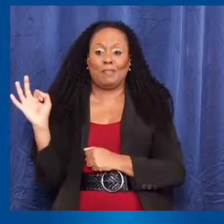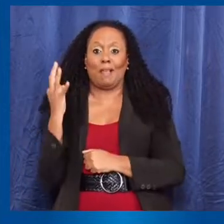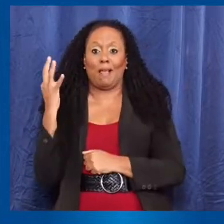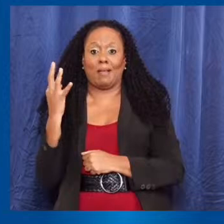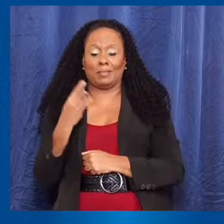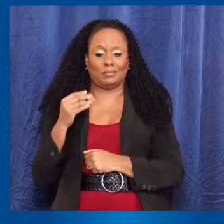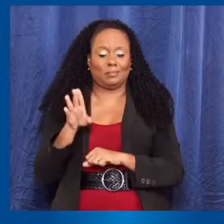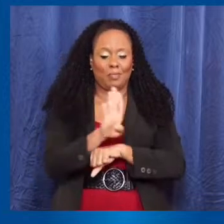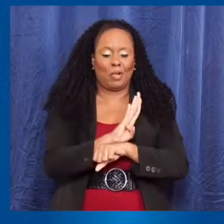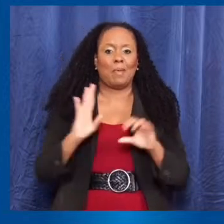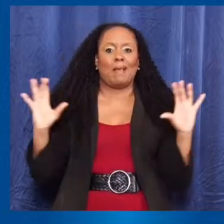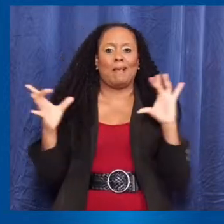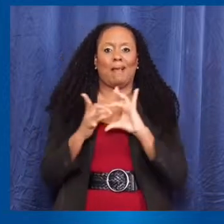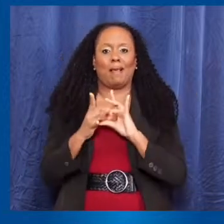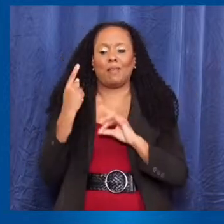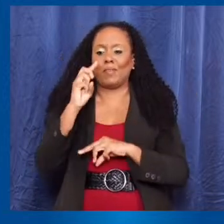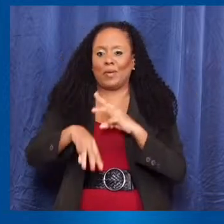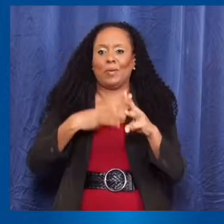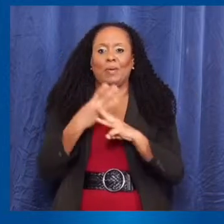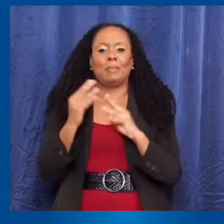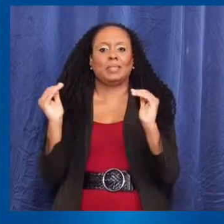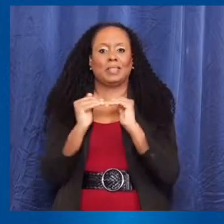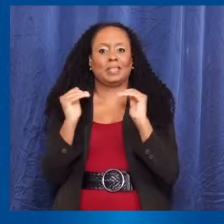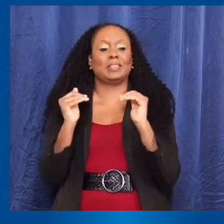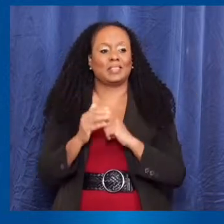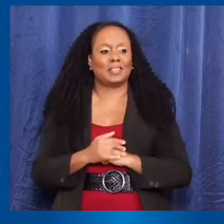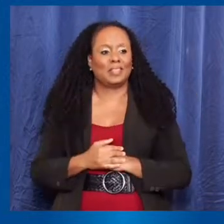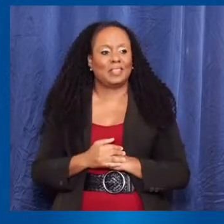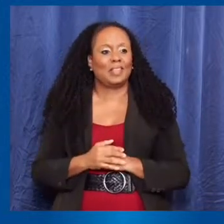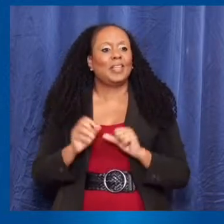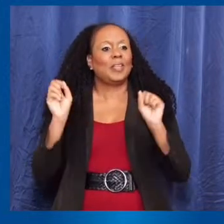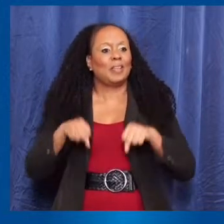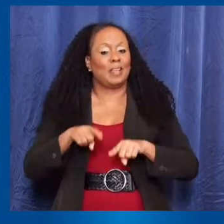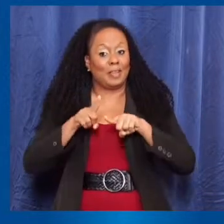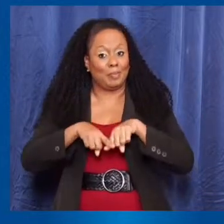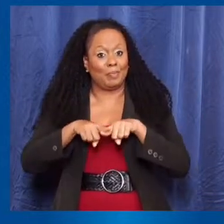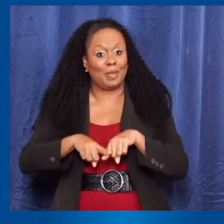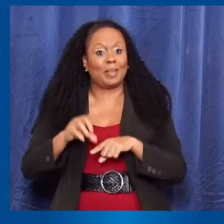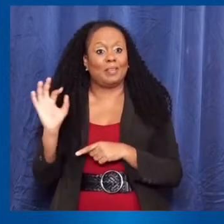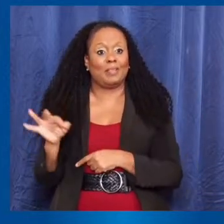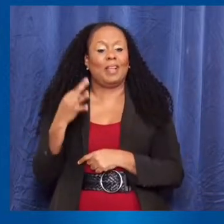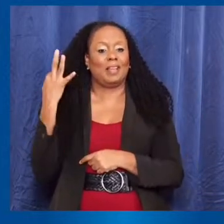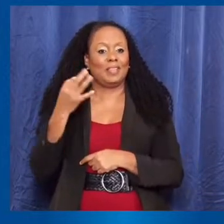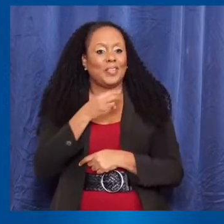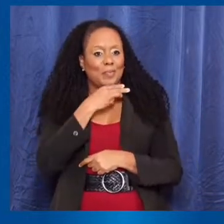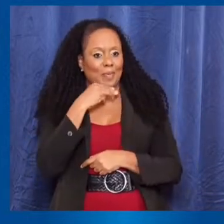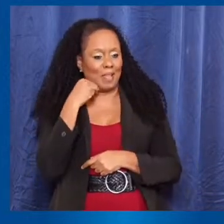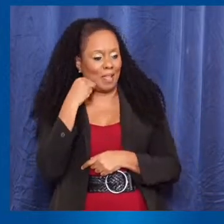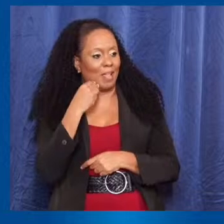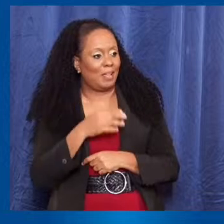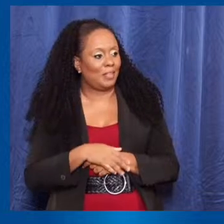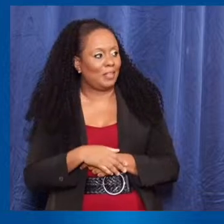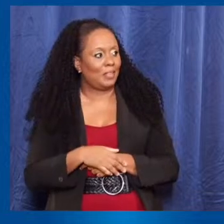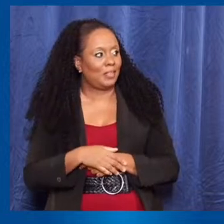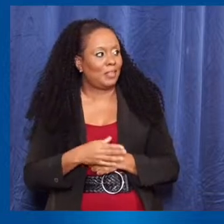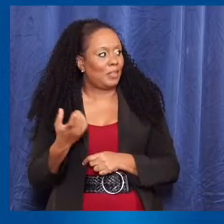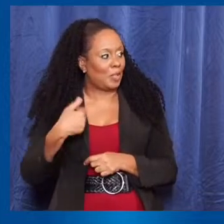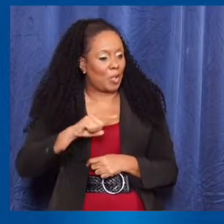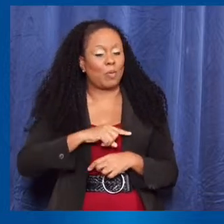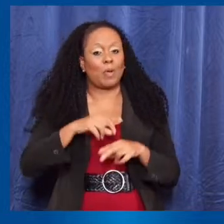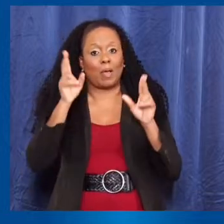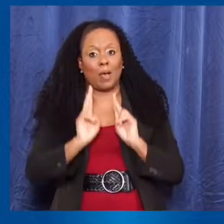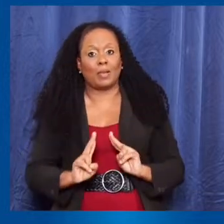and Barbados for global justice. You can count on France, dear Mia, and we are honored to count